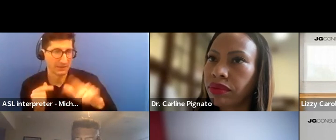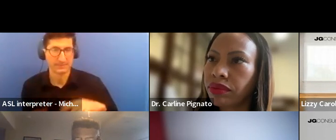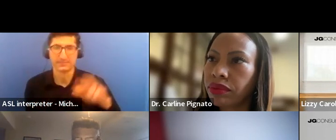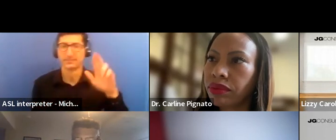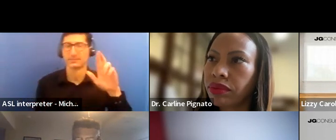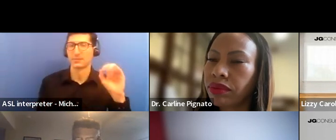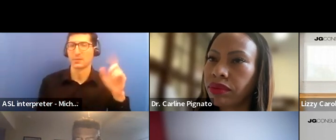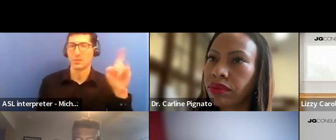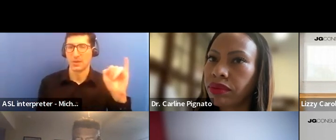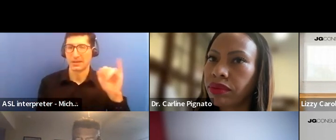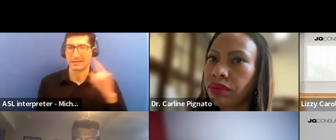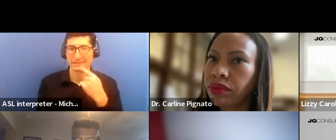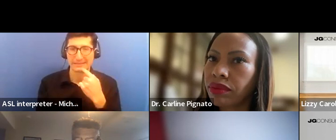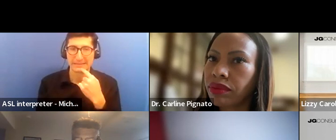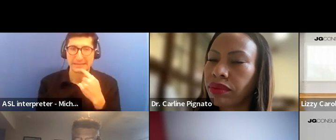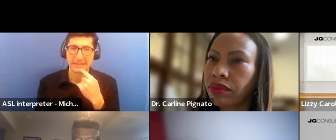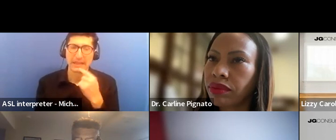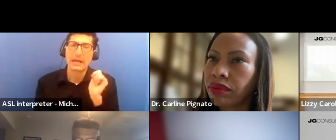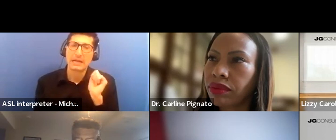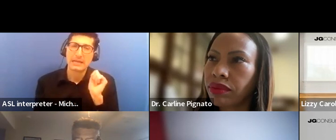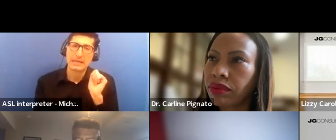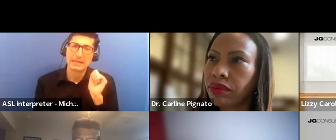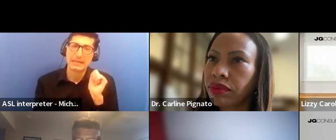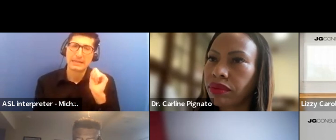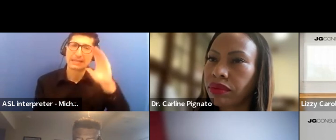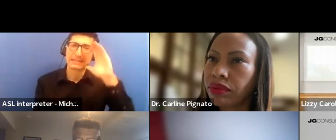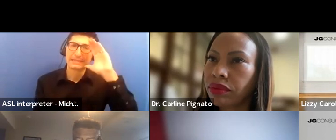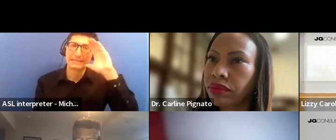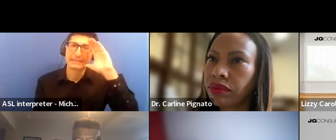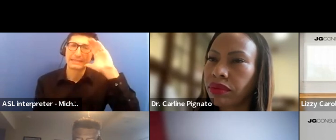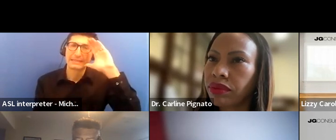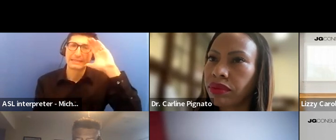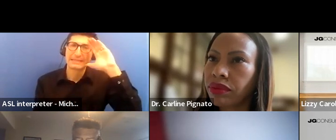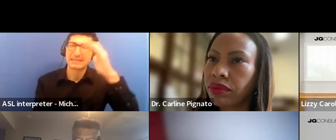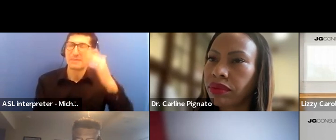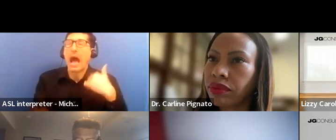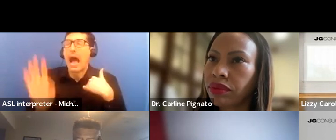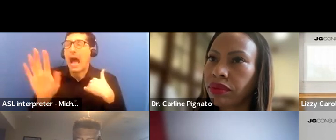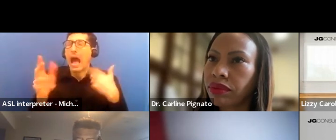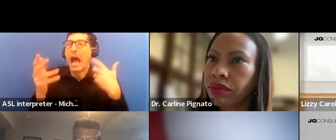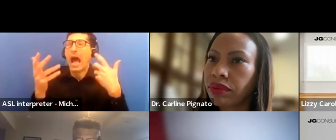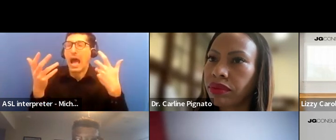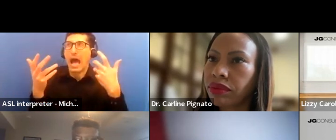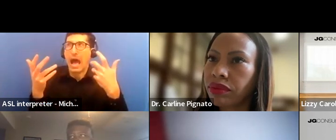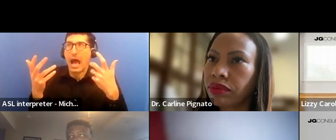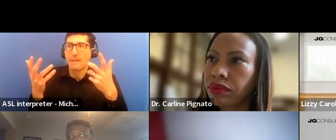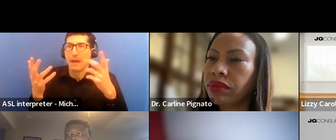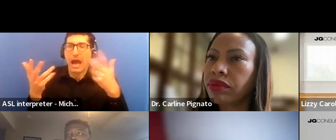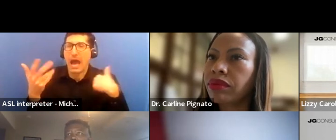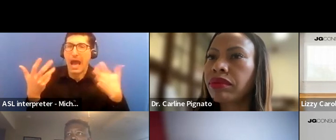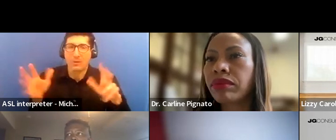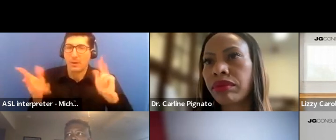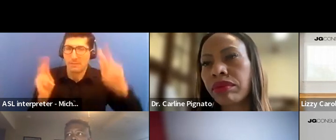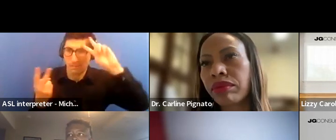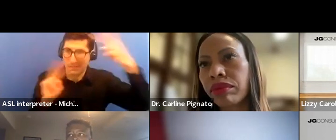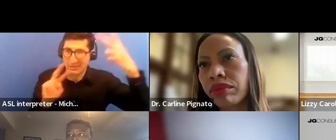address the direction, because it seems as if it's making it seem as if I don't believe in coming in person. I asked specifically what we're